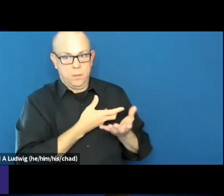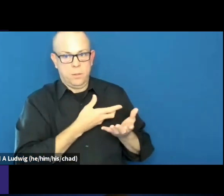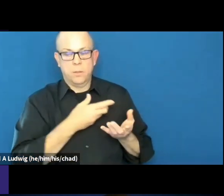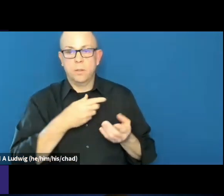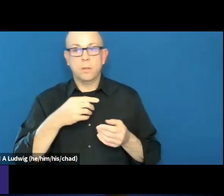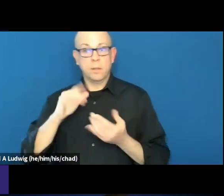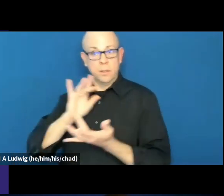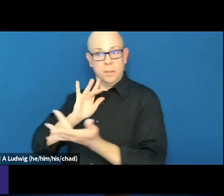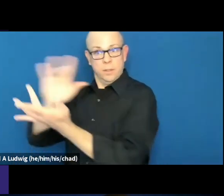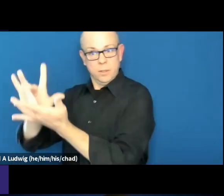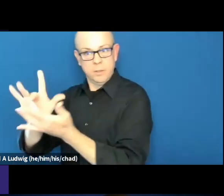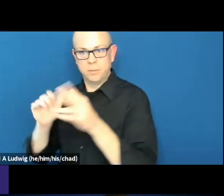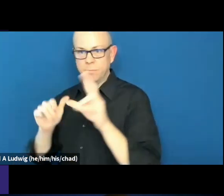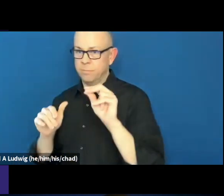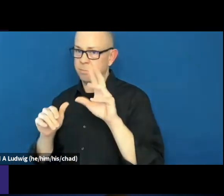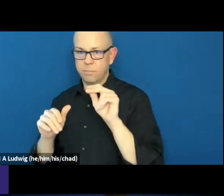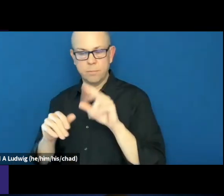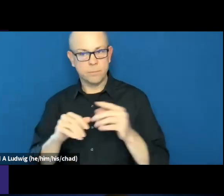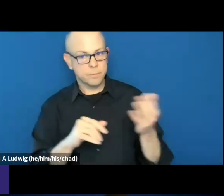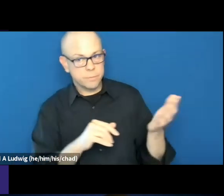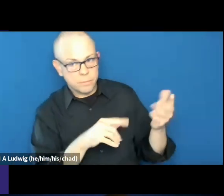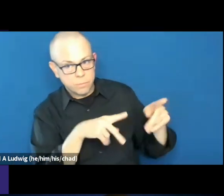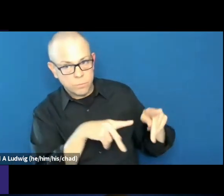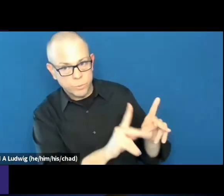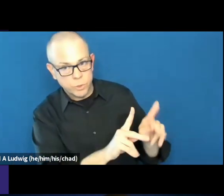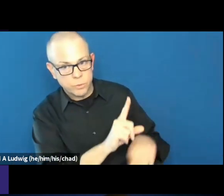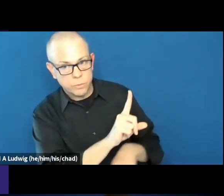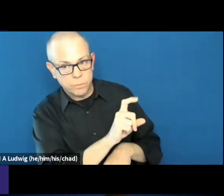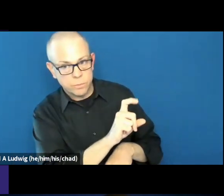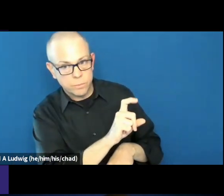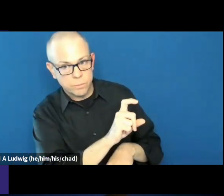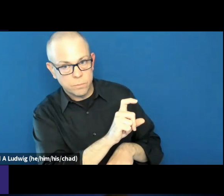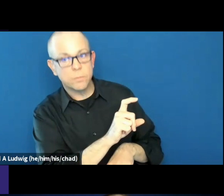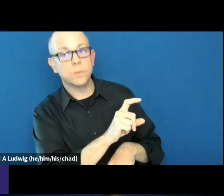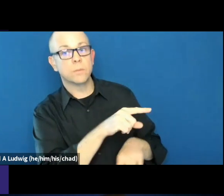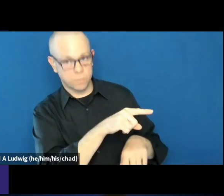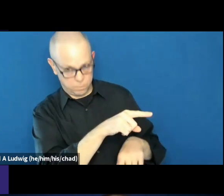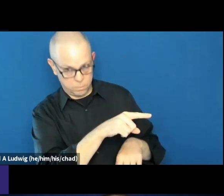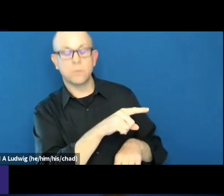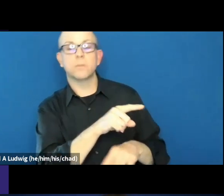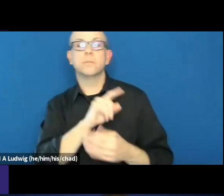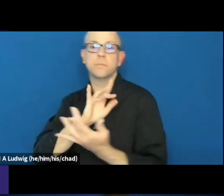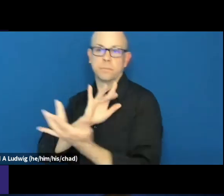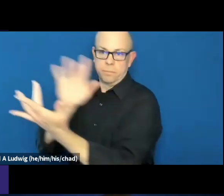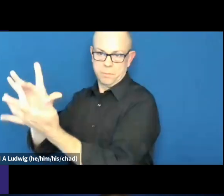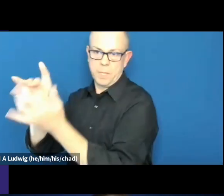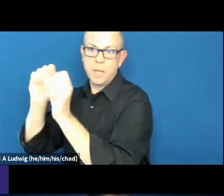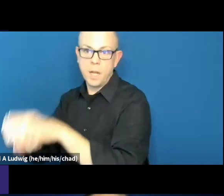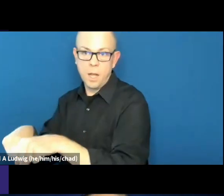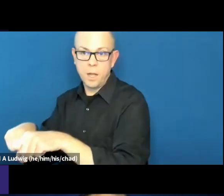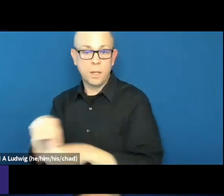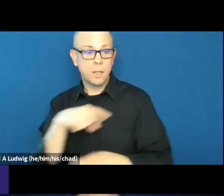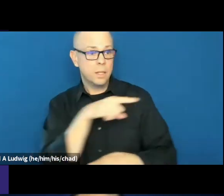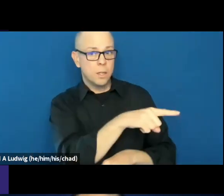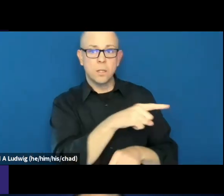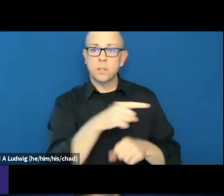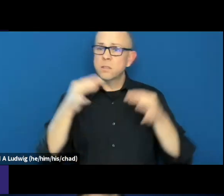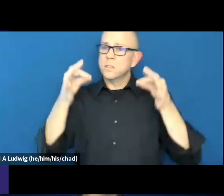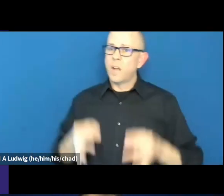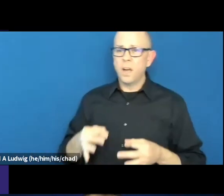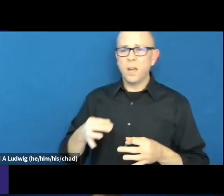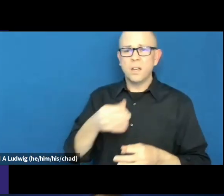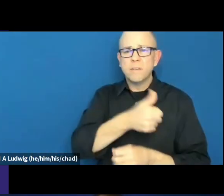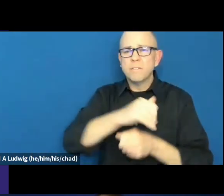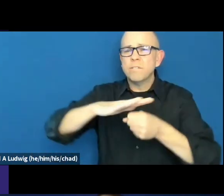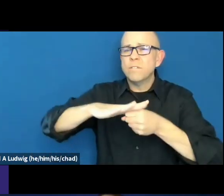for outside counsel or information. But if that happens, that will only be done with your permission. And